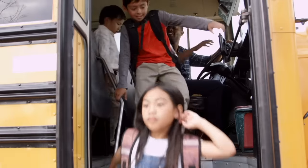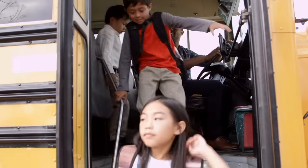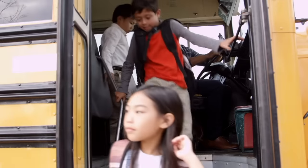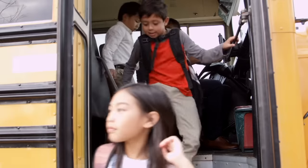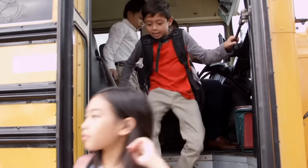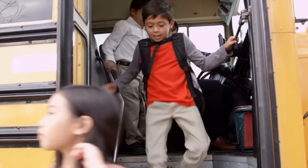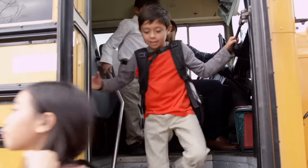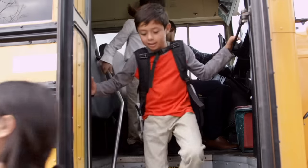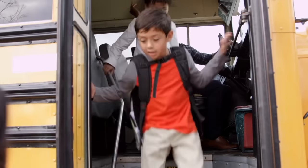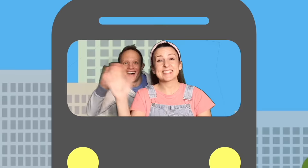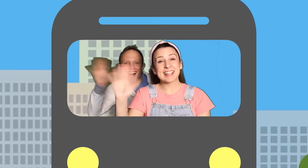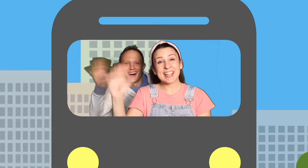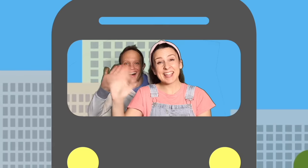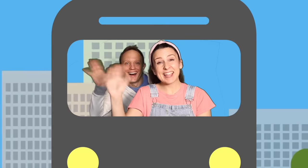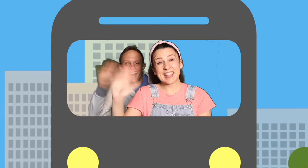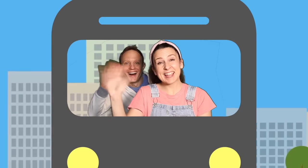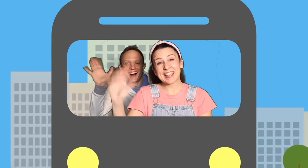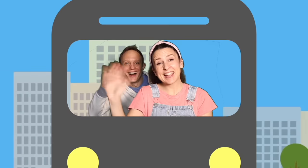town.